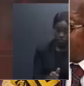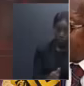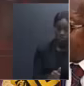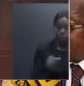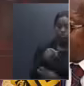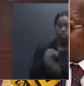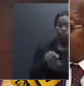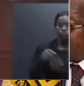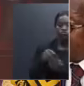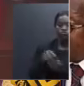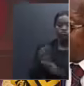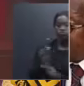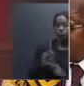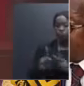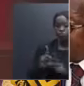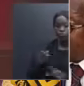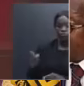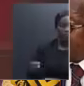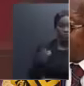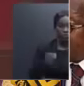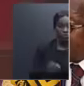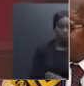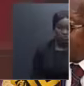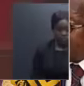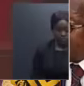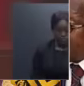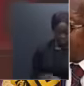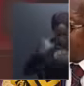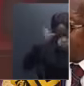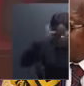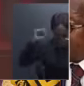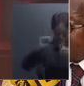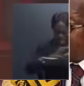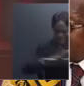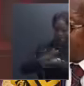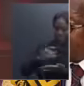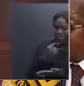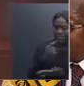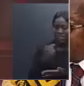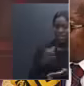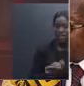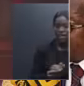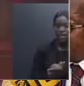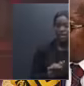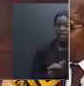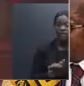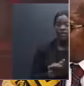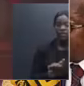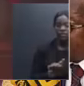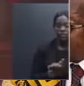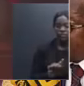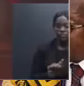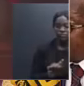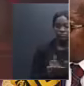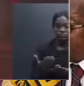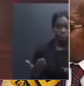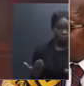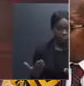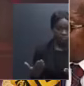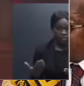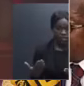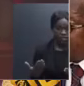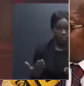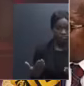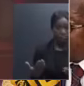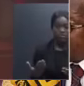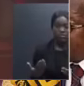nominations. His Excellency clearly stated that he's constitutionally injuncted to do what